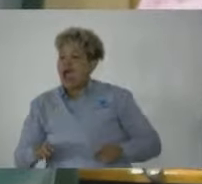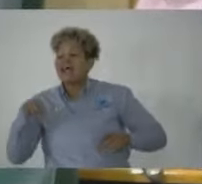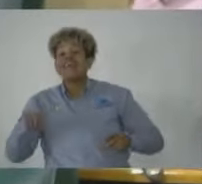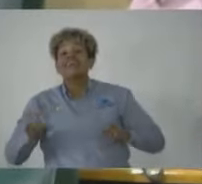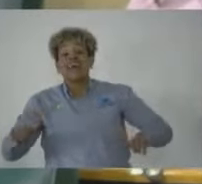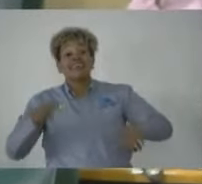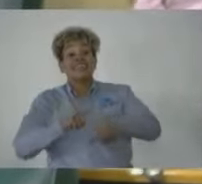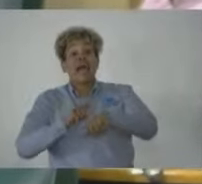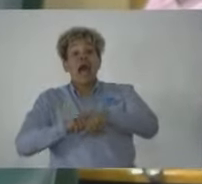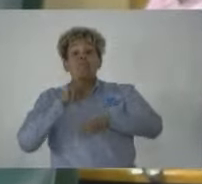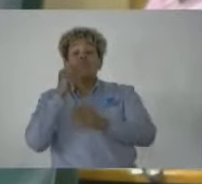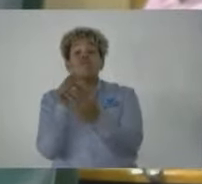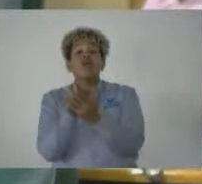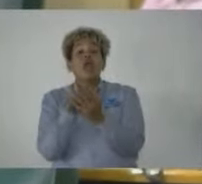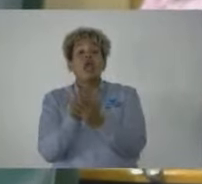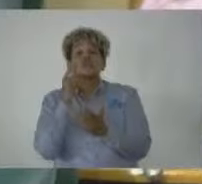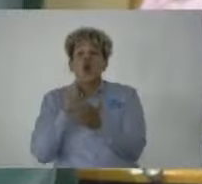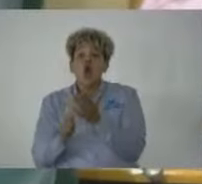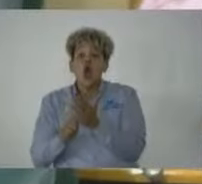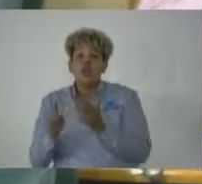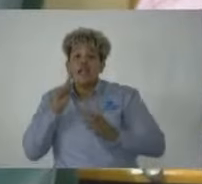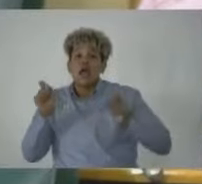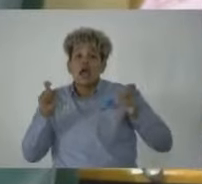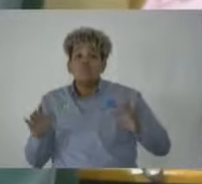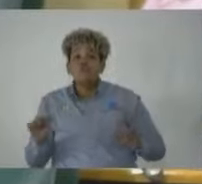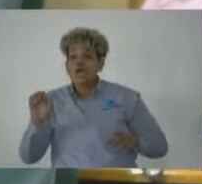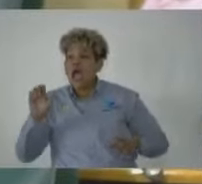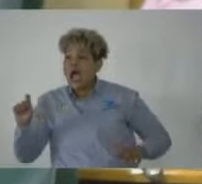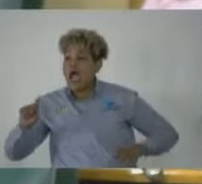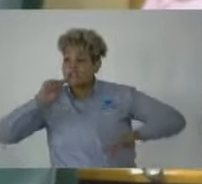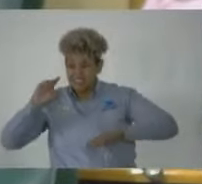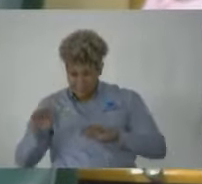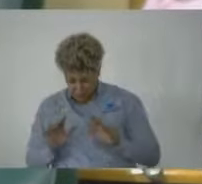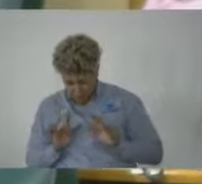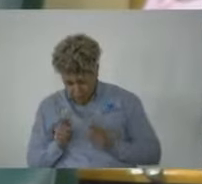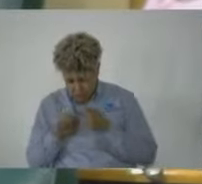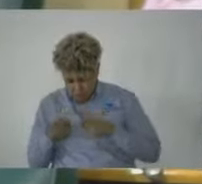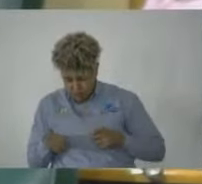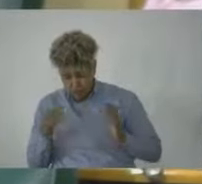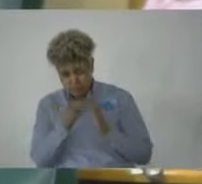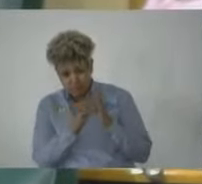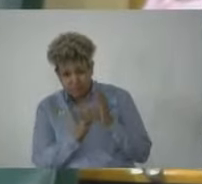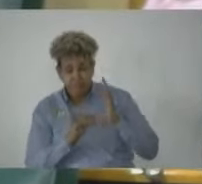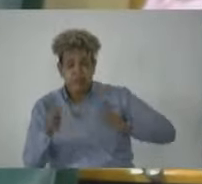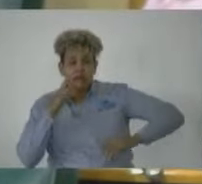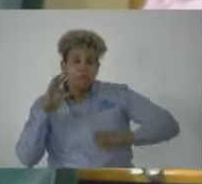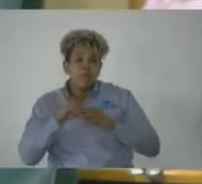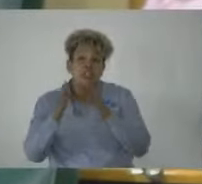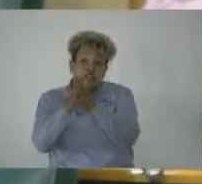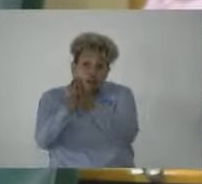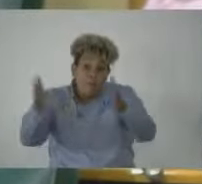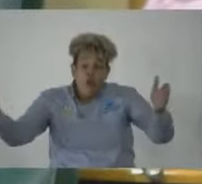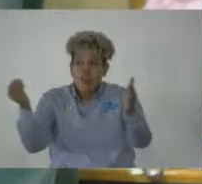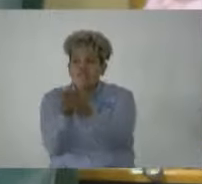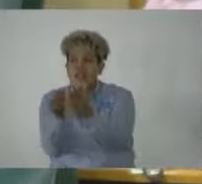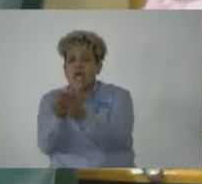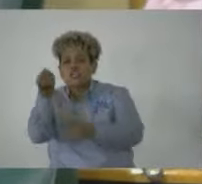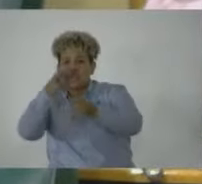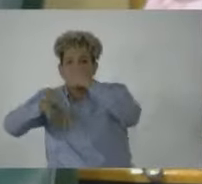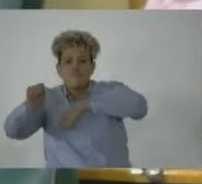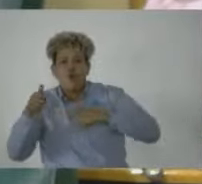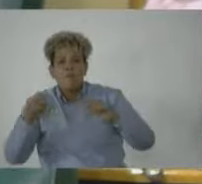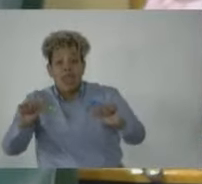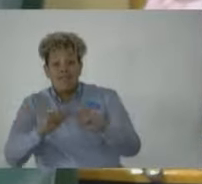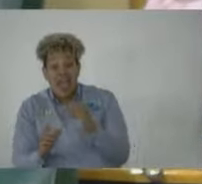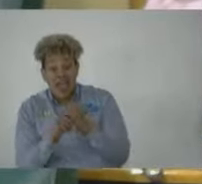this period that the Financial Audit and Administration Act was significantly amended as part of a broader financial reform effort.